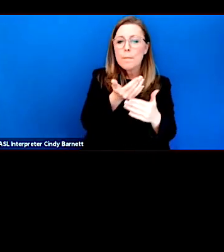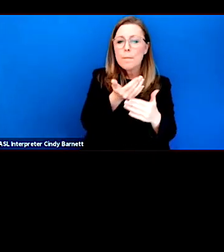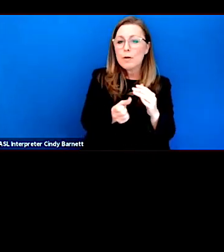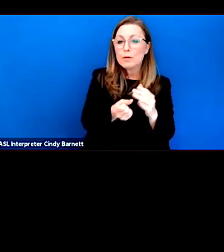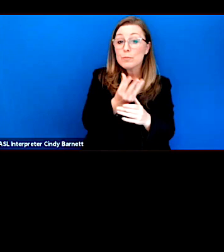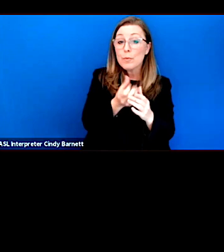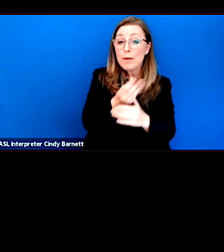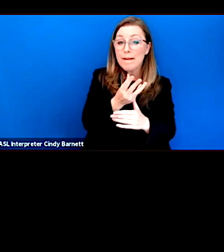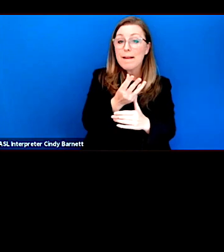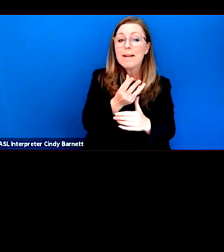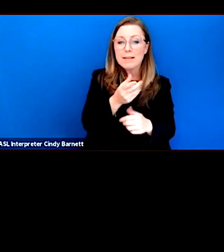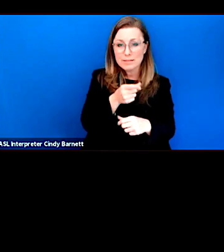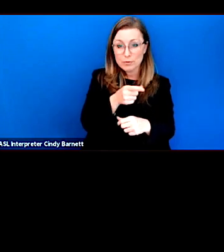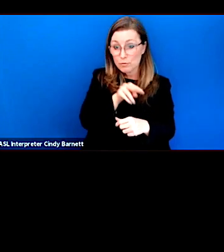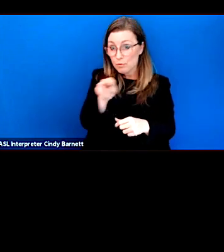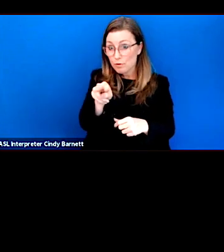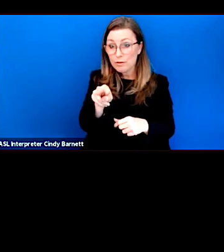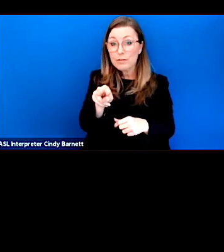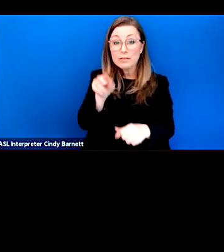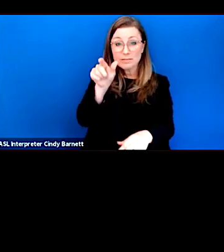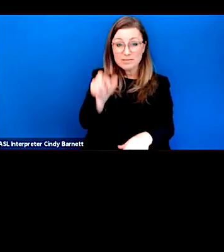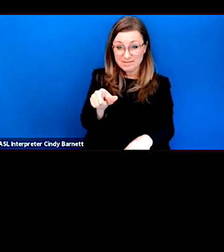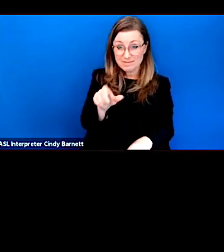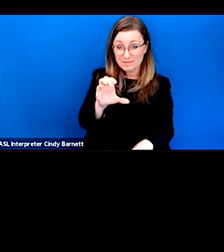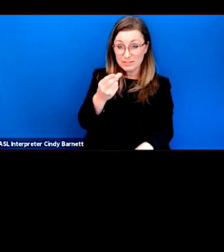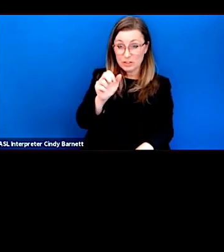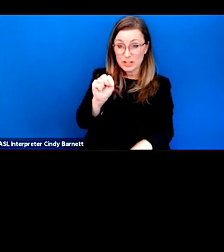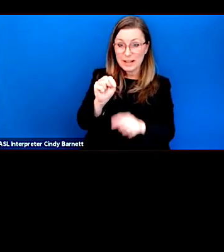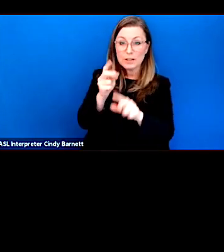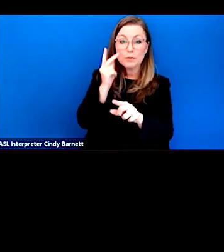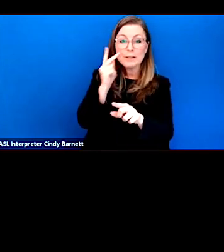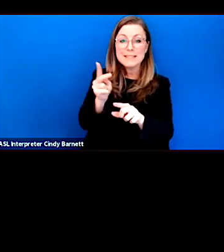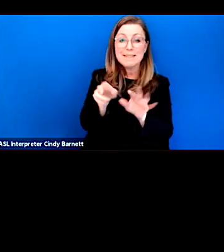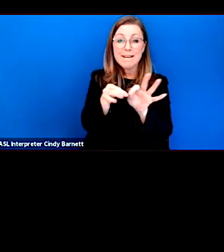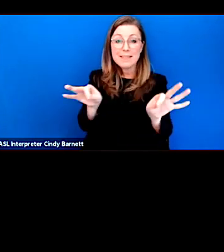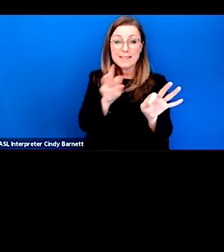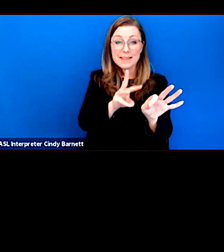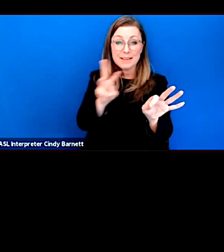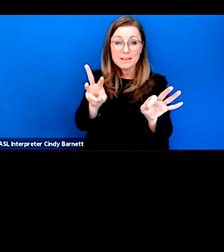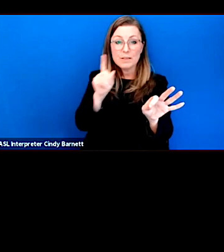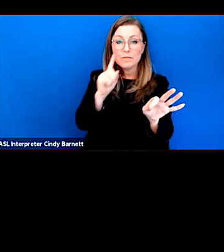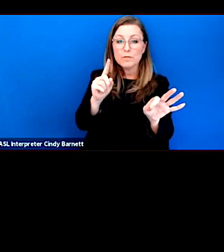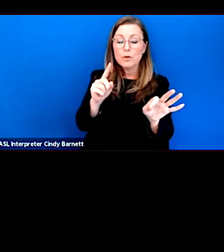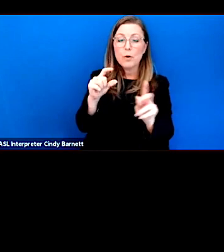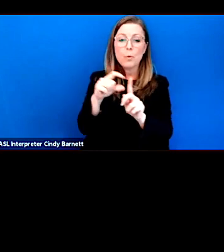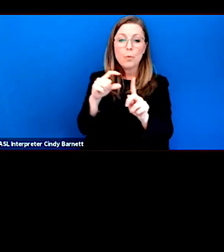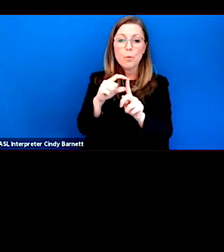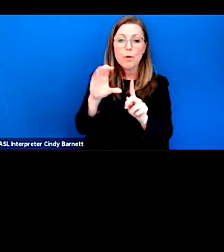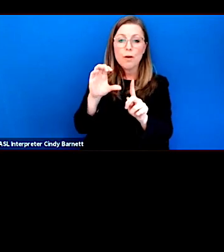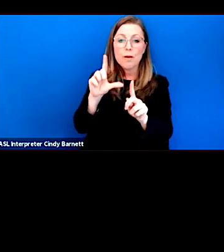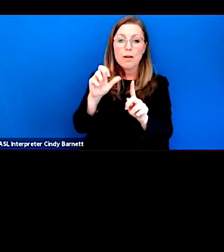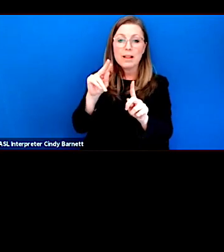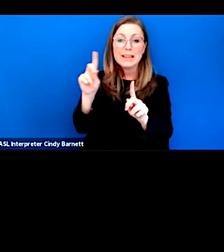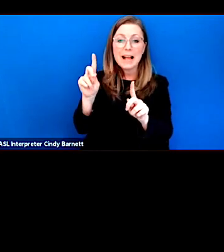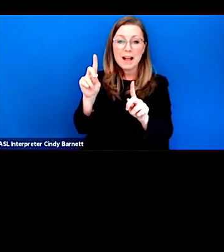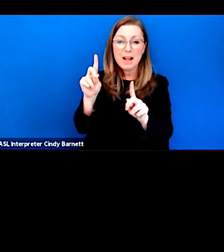word cloud. Please click on the link and take the next few seconds, 30 seconds or so, to